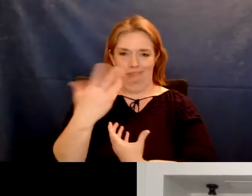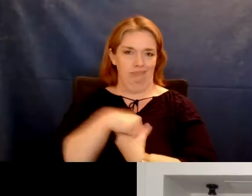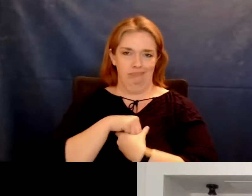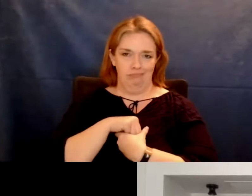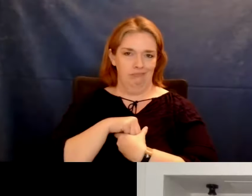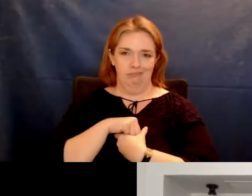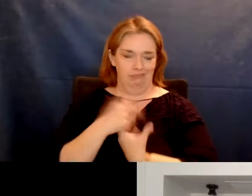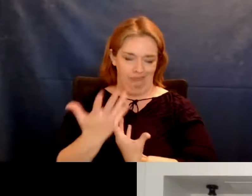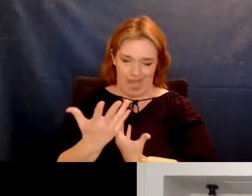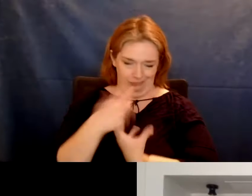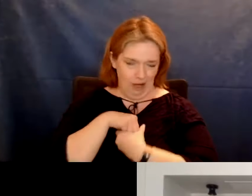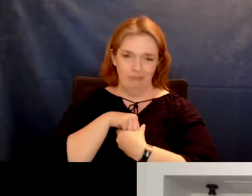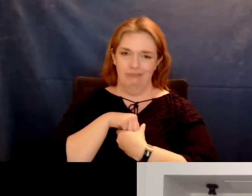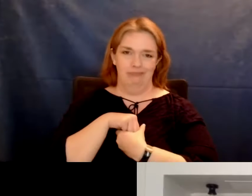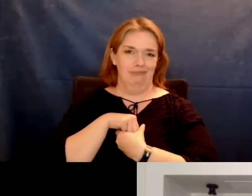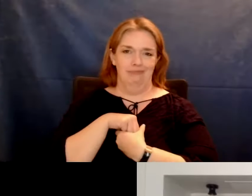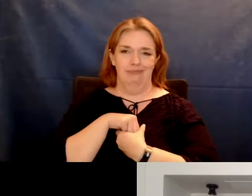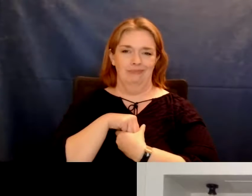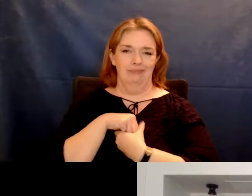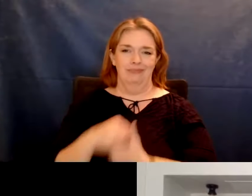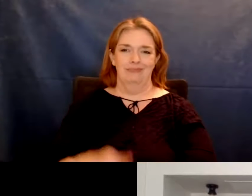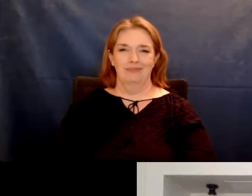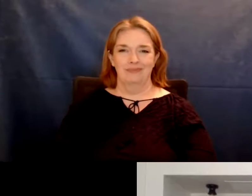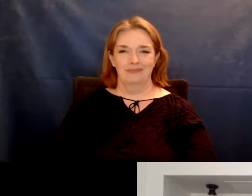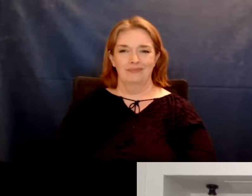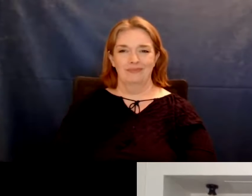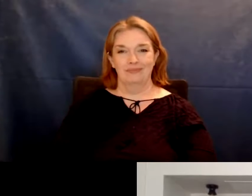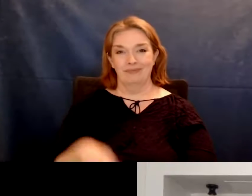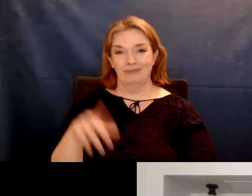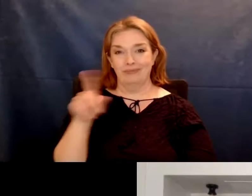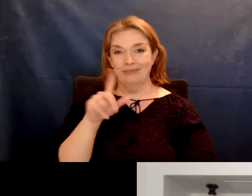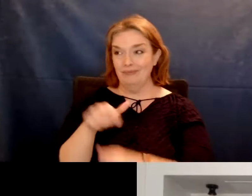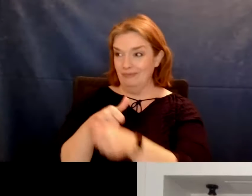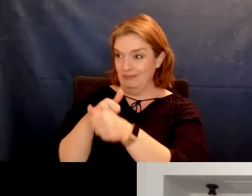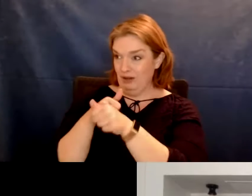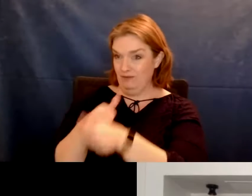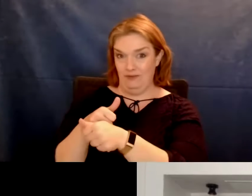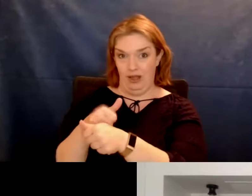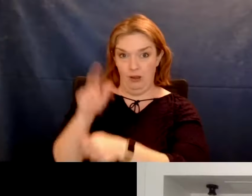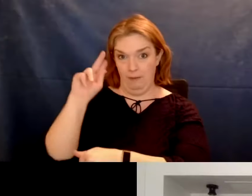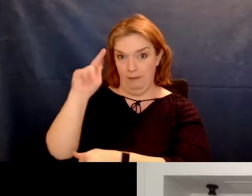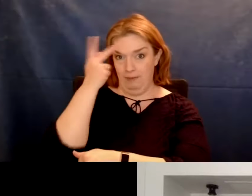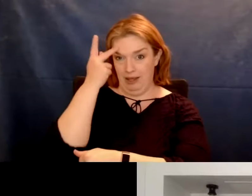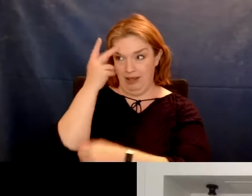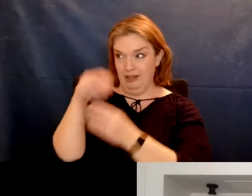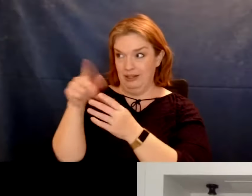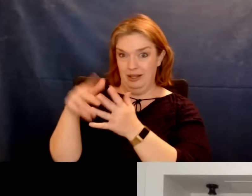Uh, if you follow politics in America, rhyme has been a part of your life.